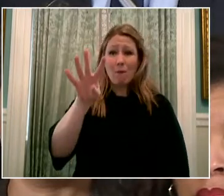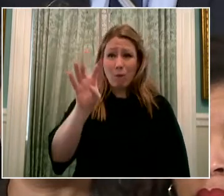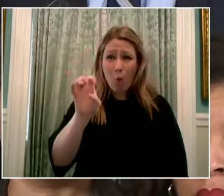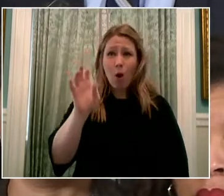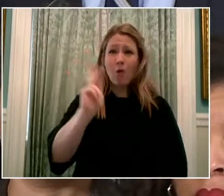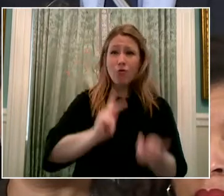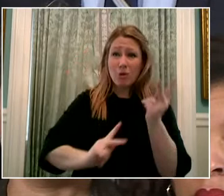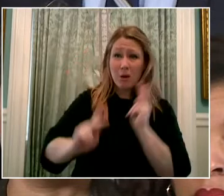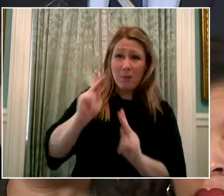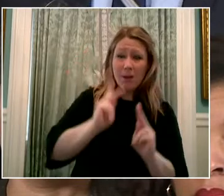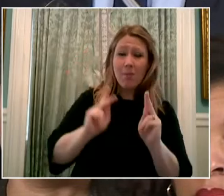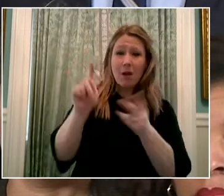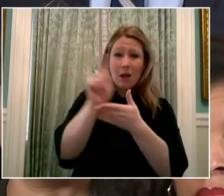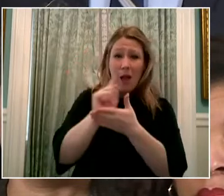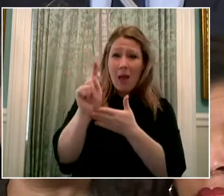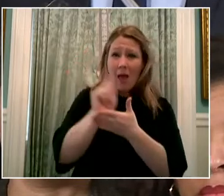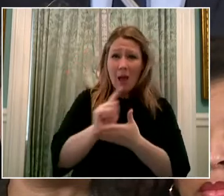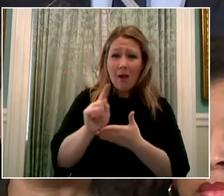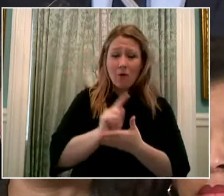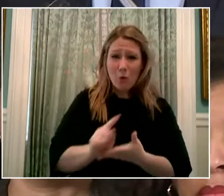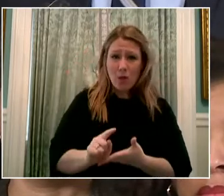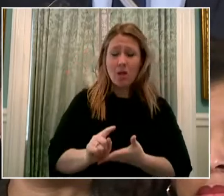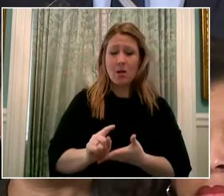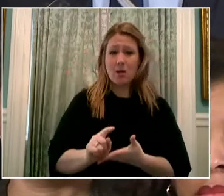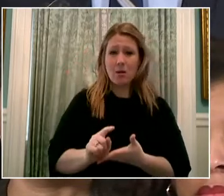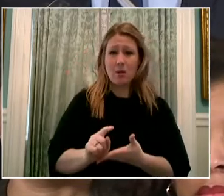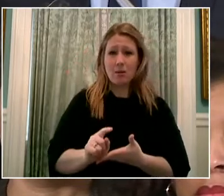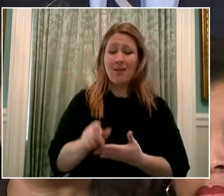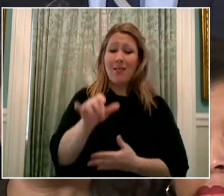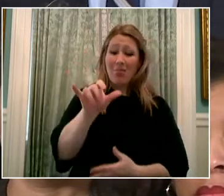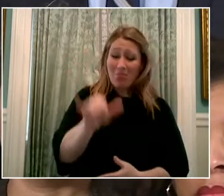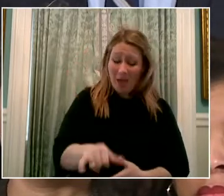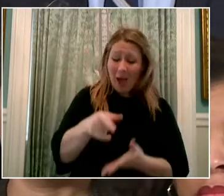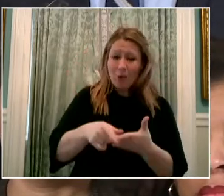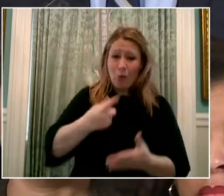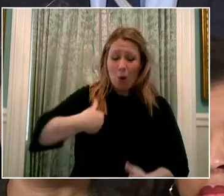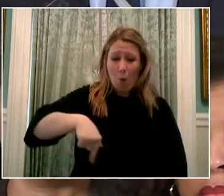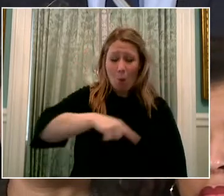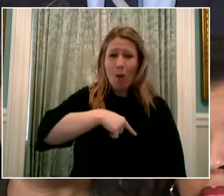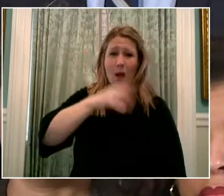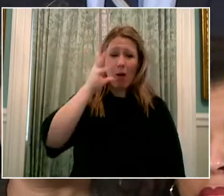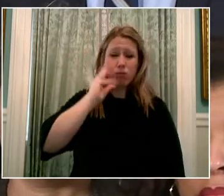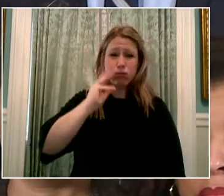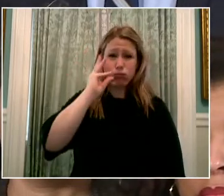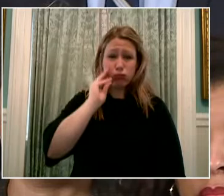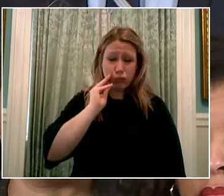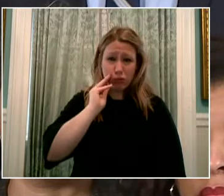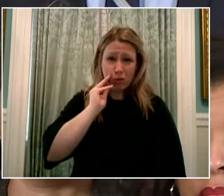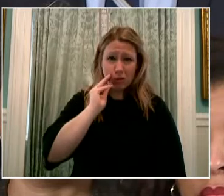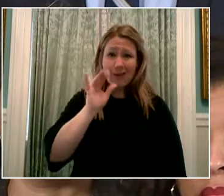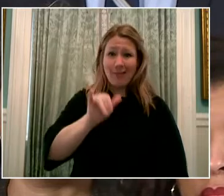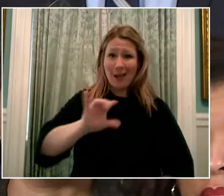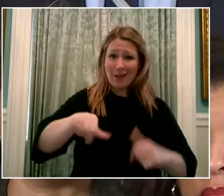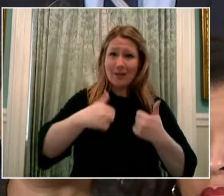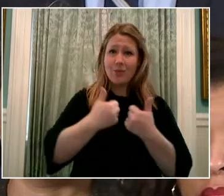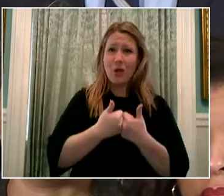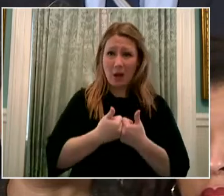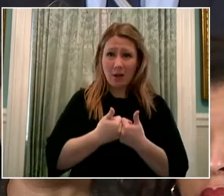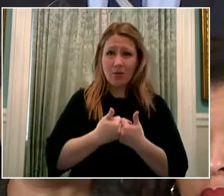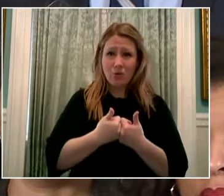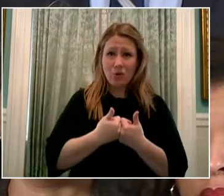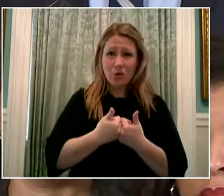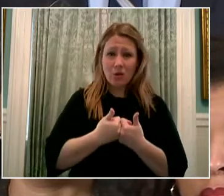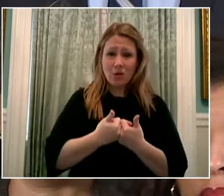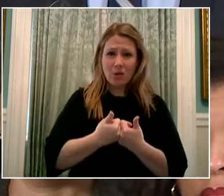with. And so when you have people asking, why are we taking the appropriate actions to stabilize